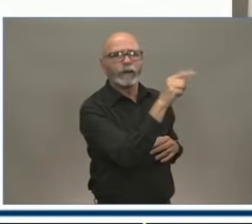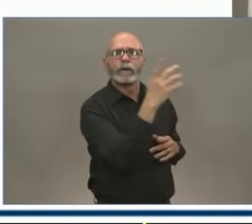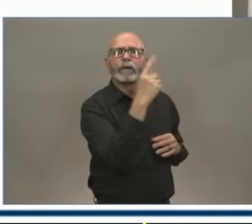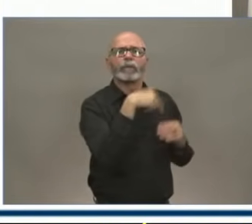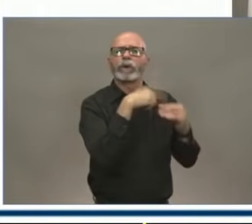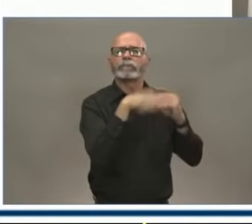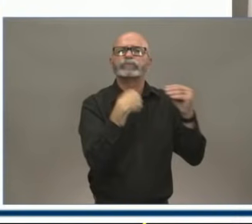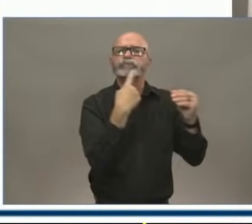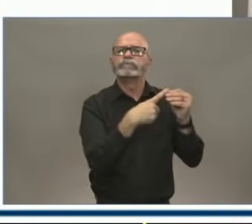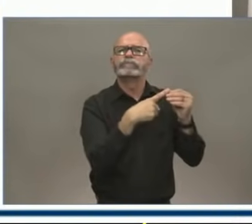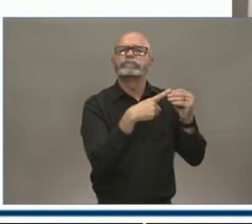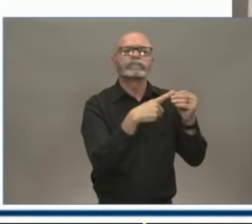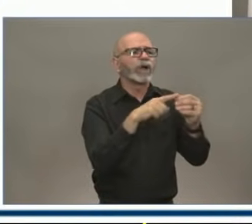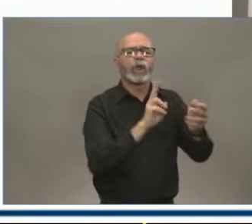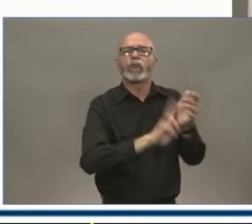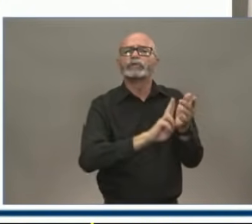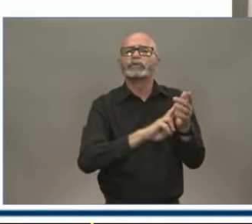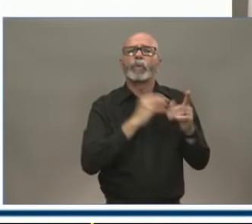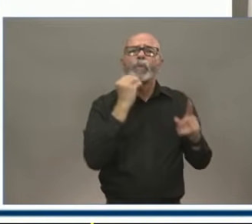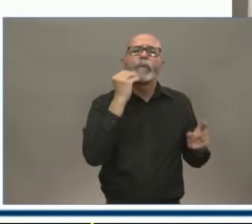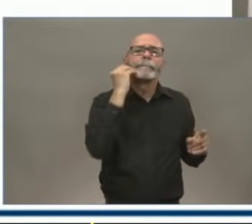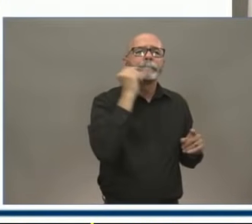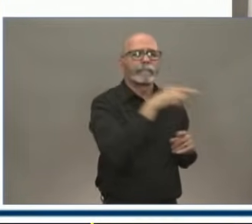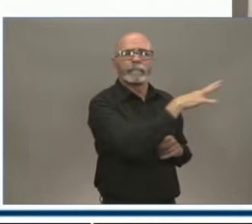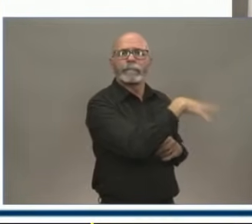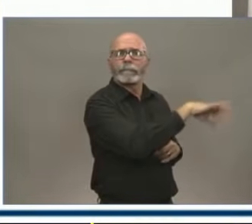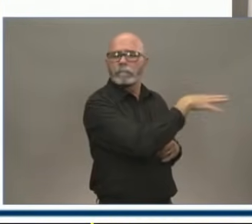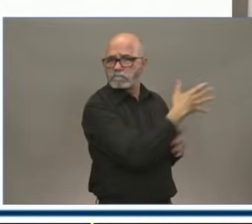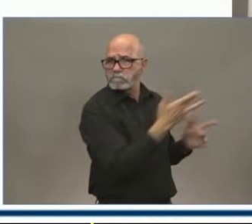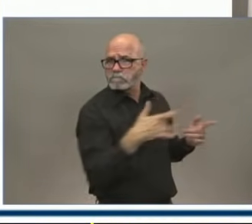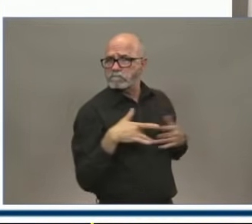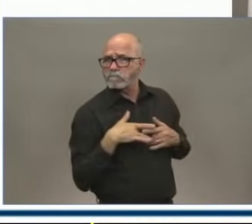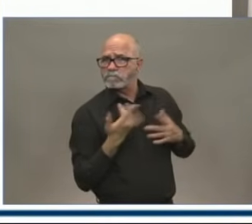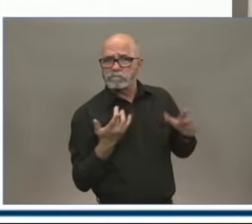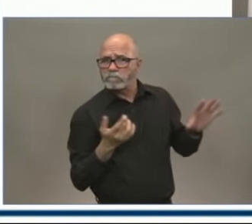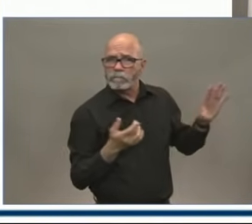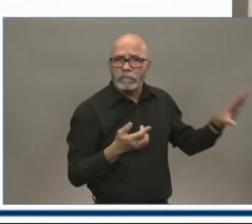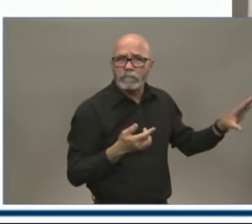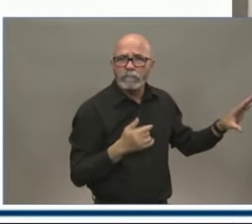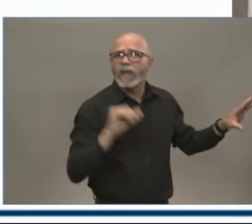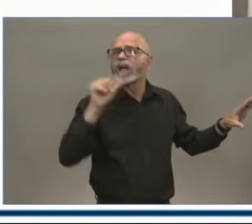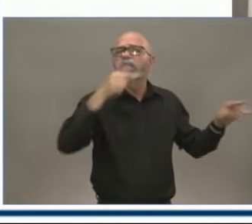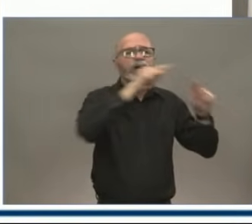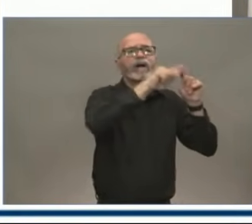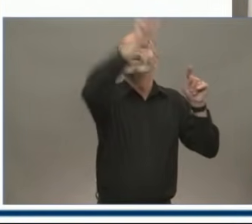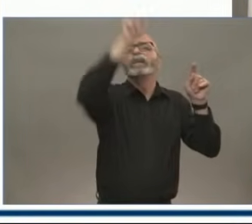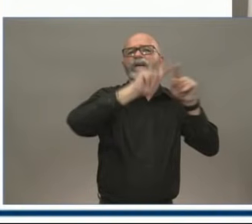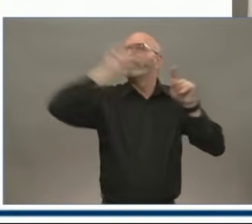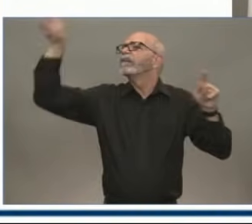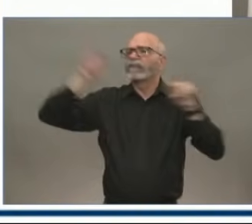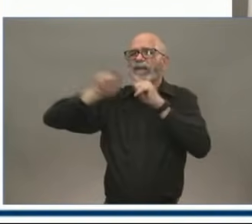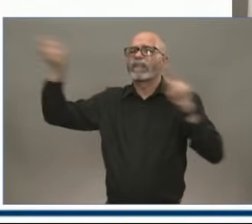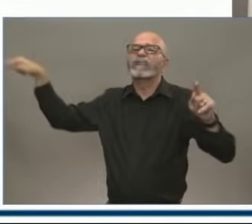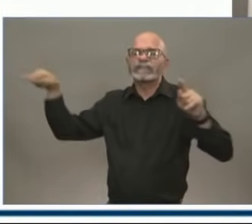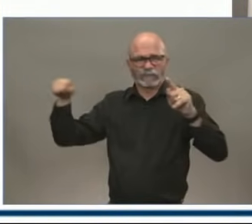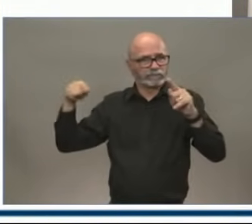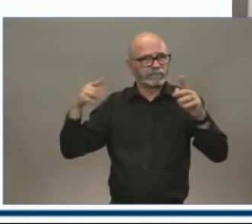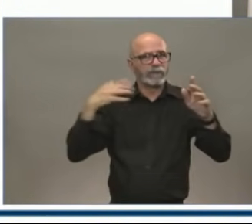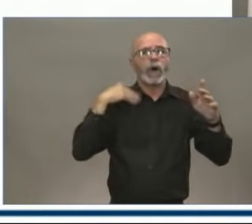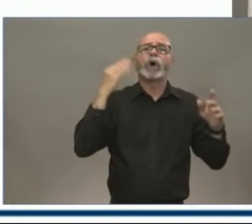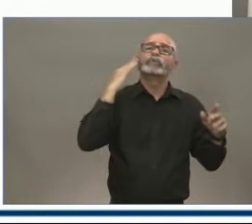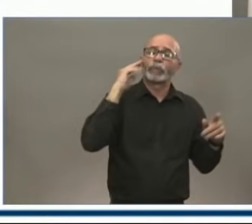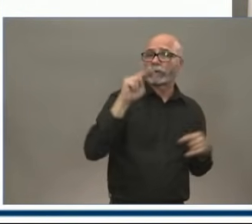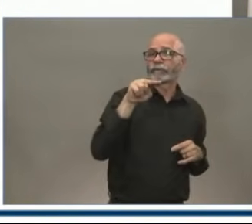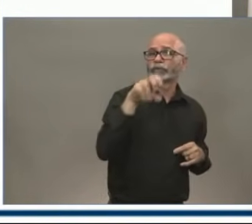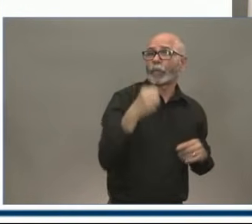this point, or are we looking to do that into all healthcare facilities? I know recently Nova Scotia Health has said there might be